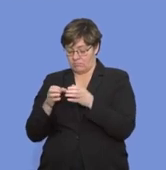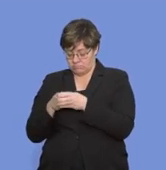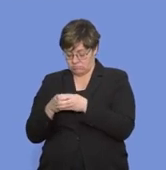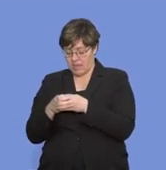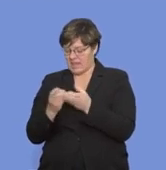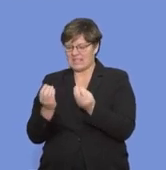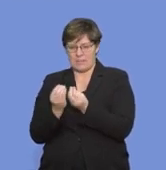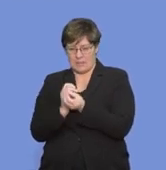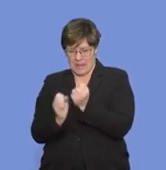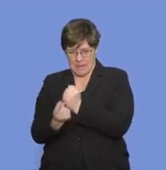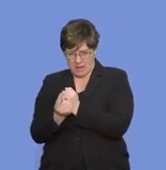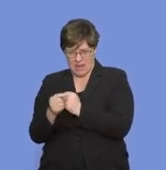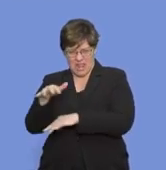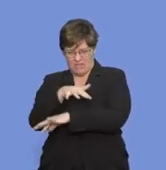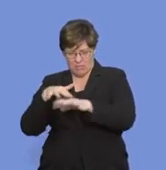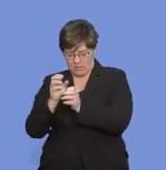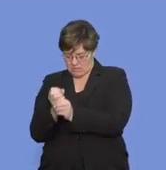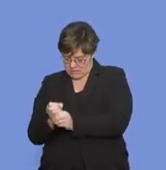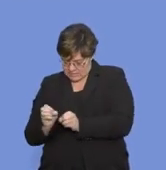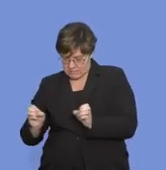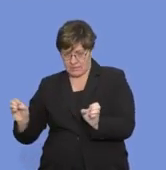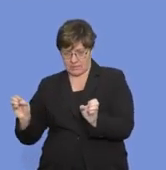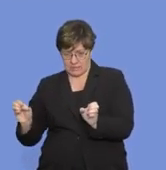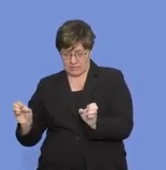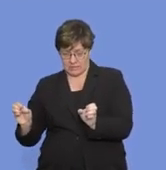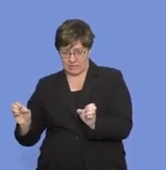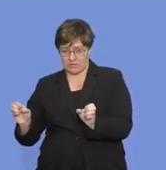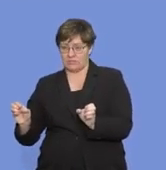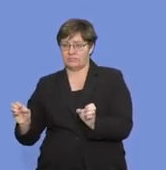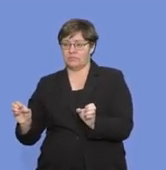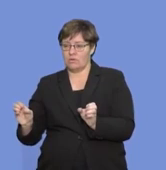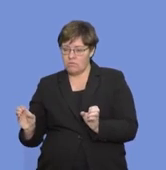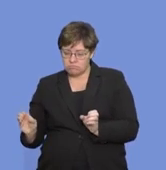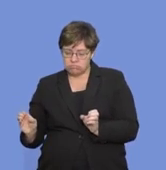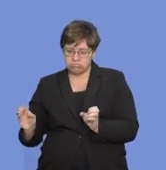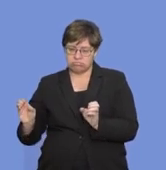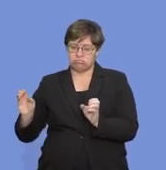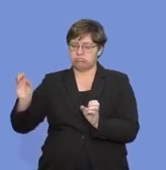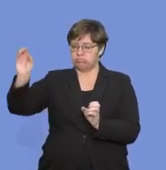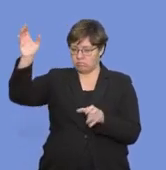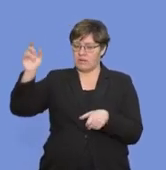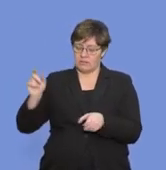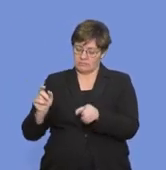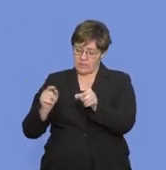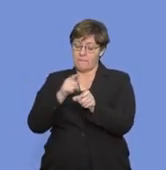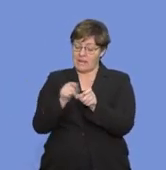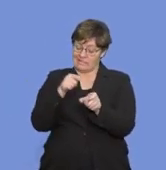is there was some kind of environmental occurrence